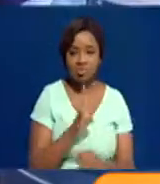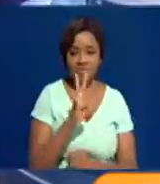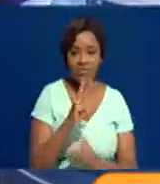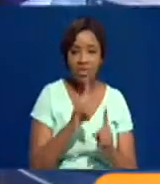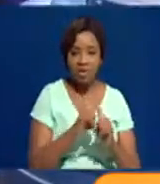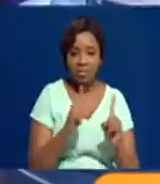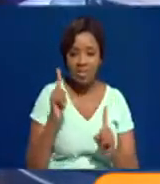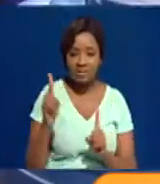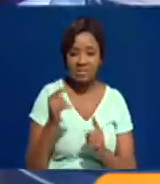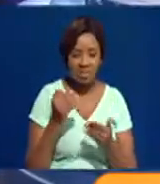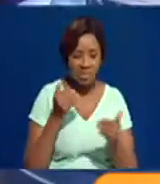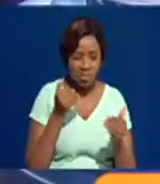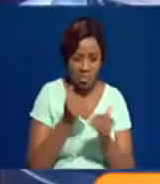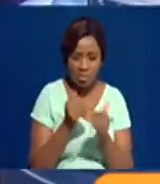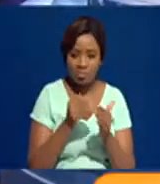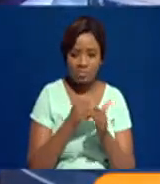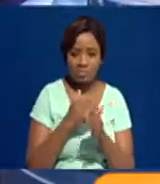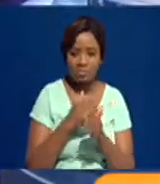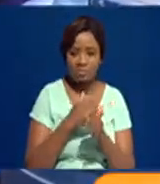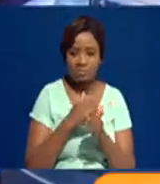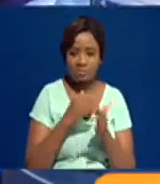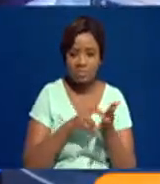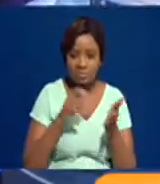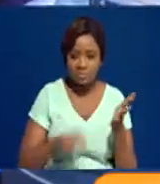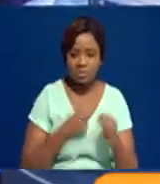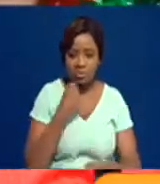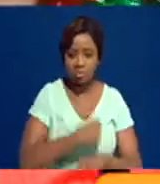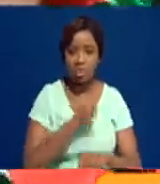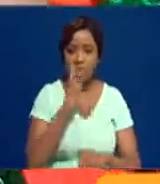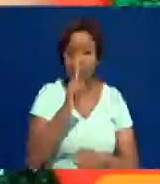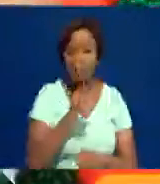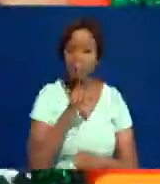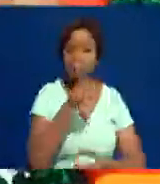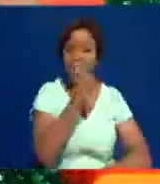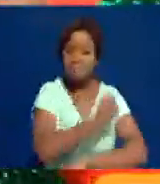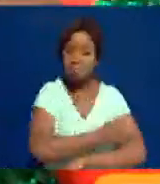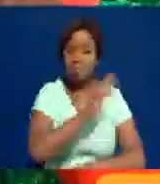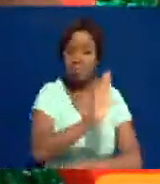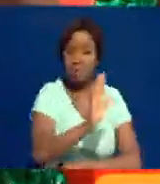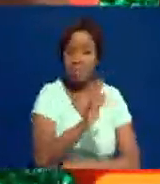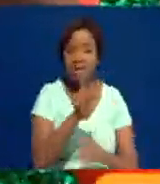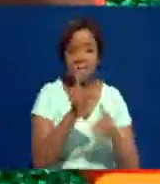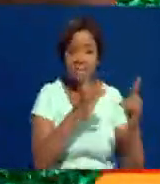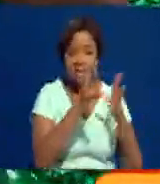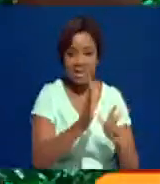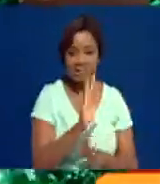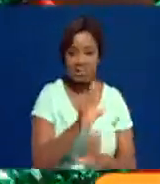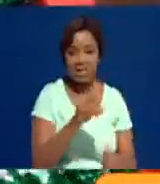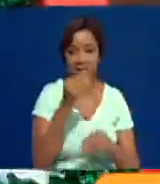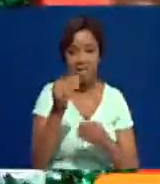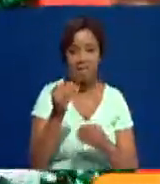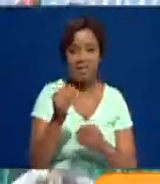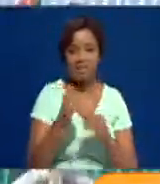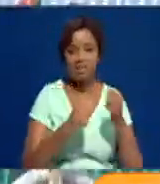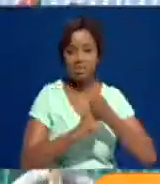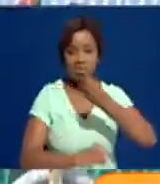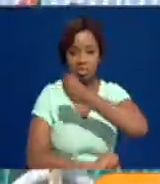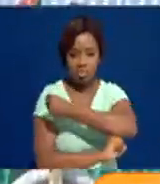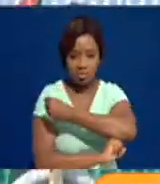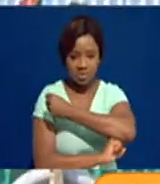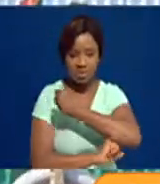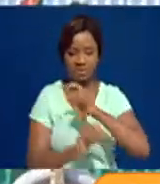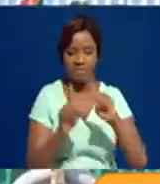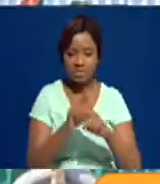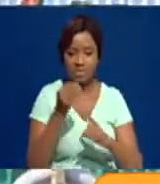on the verge of dropping out of school, was rescued by the director of the educational center and offered her a scholarship and